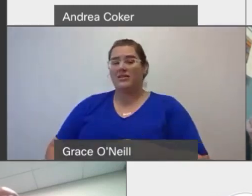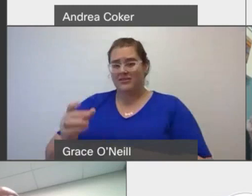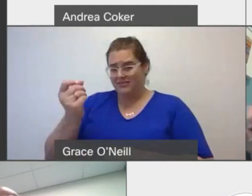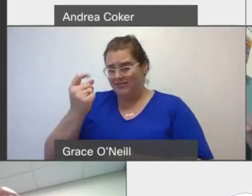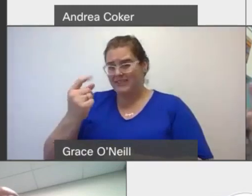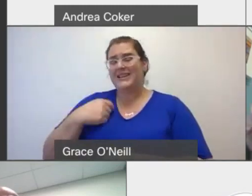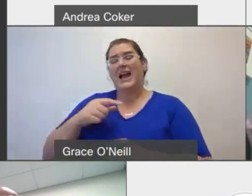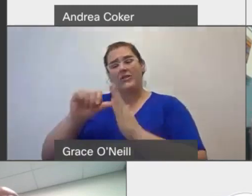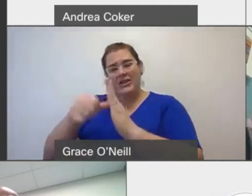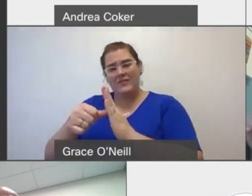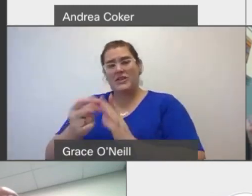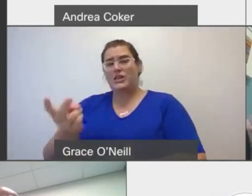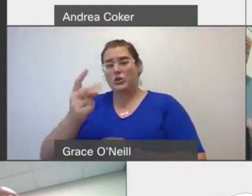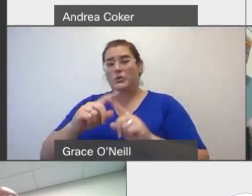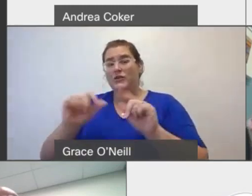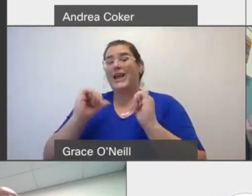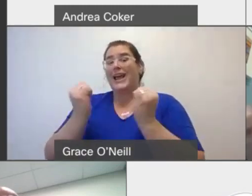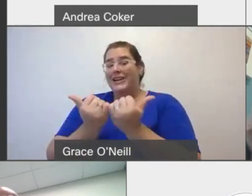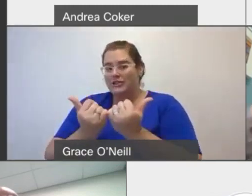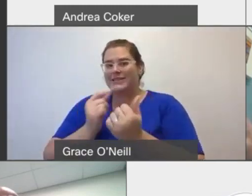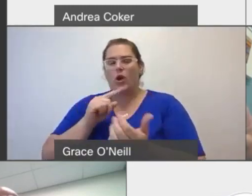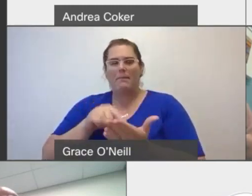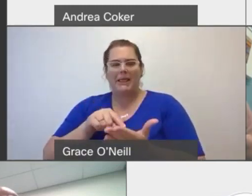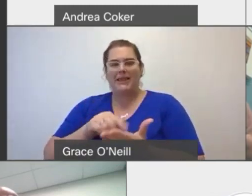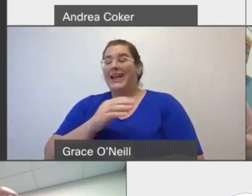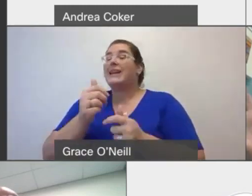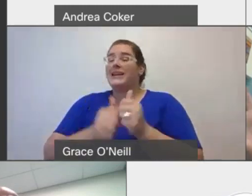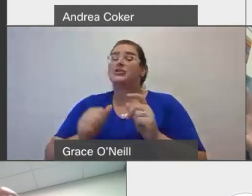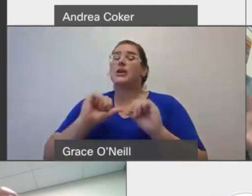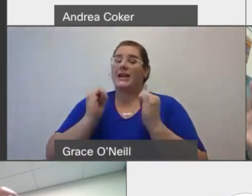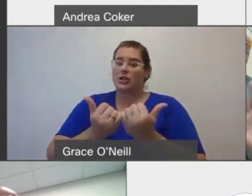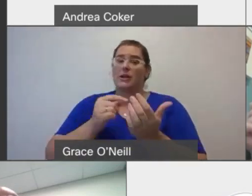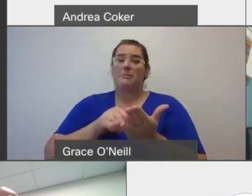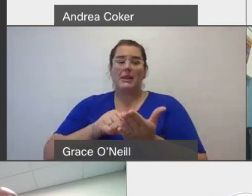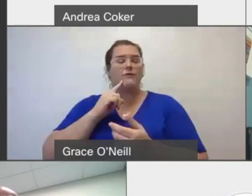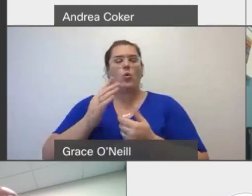billing, and each agency is billing for the service that they provide.